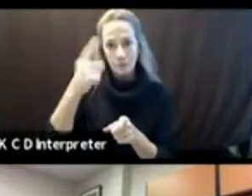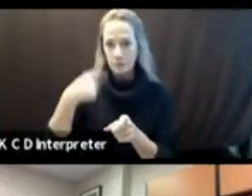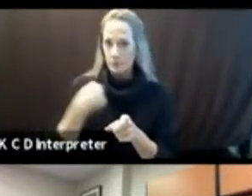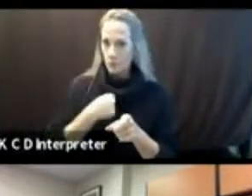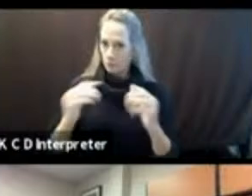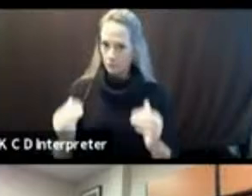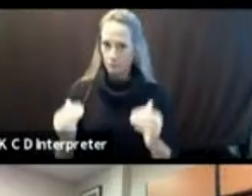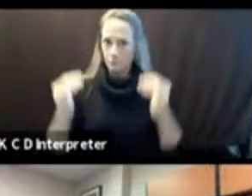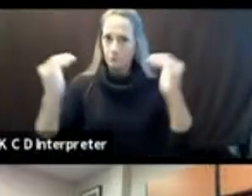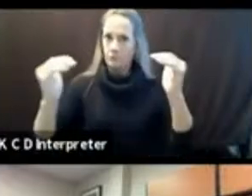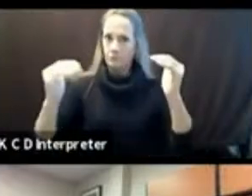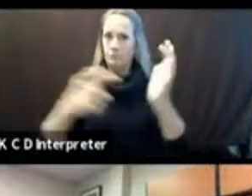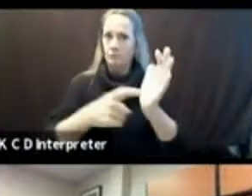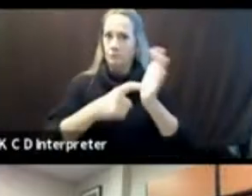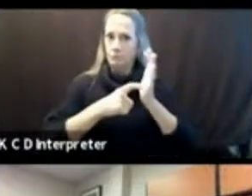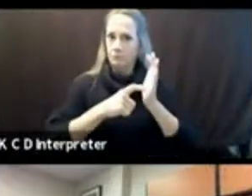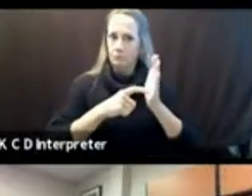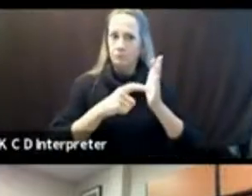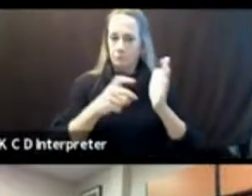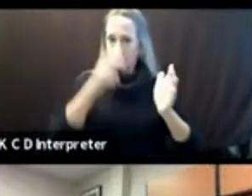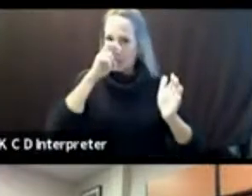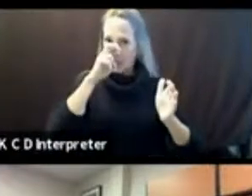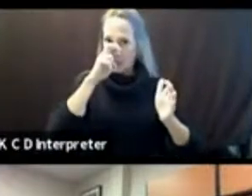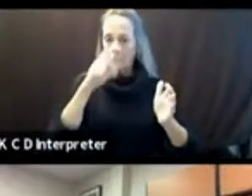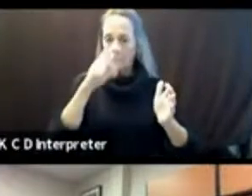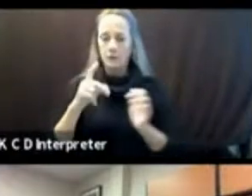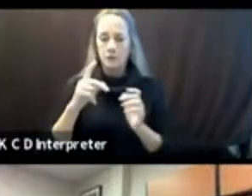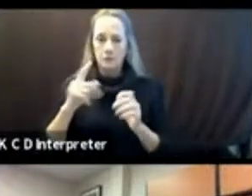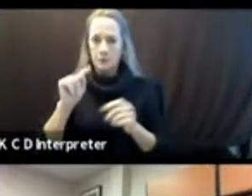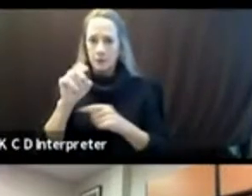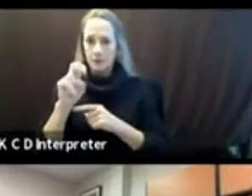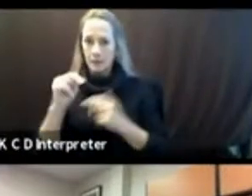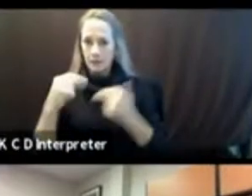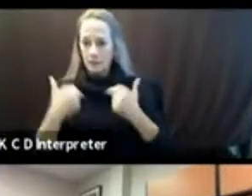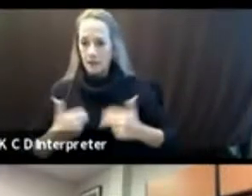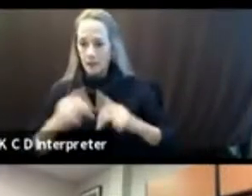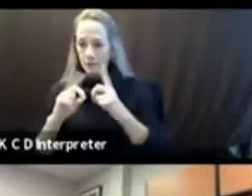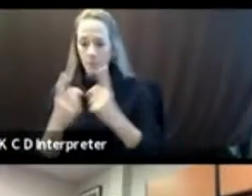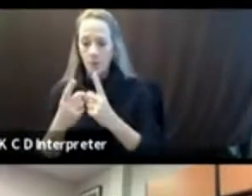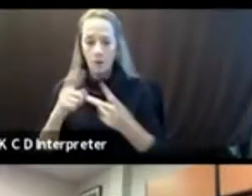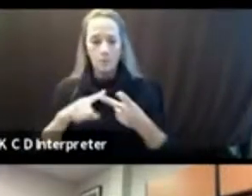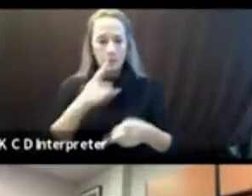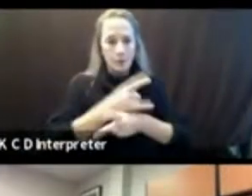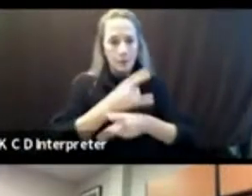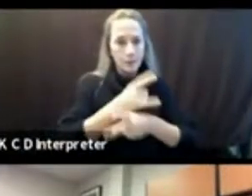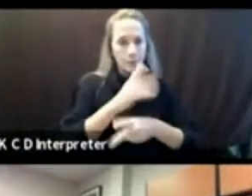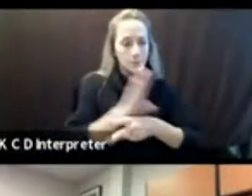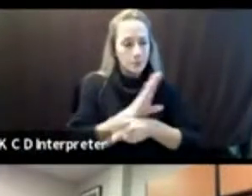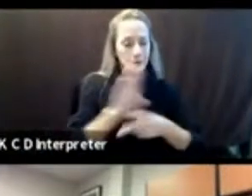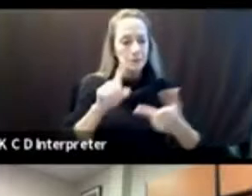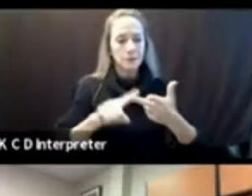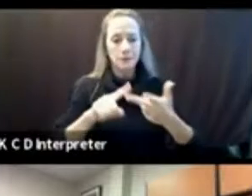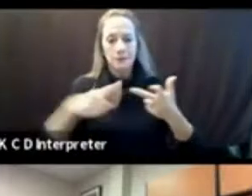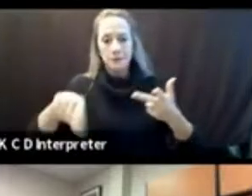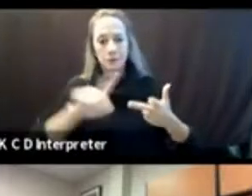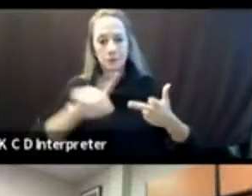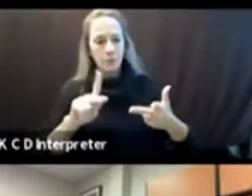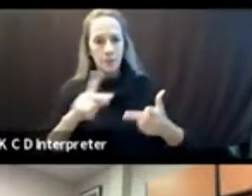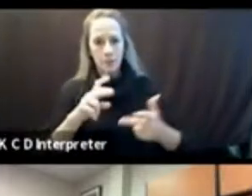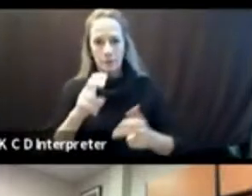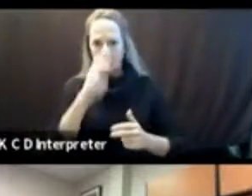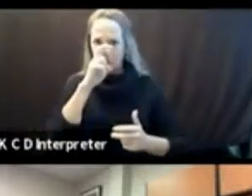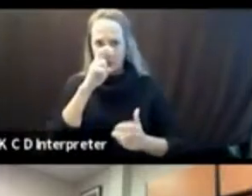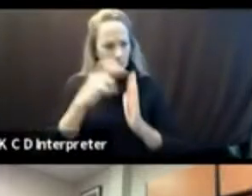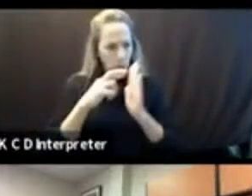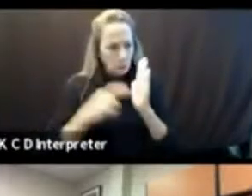most businesses. We are inspected by the Health Department, Tennessee Alcohol Beverage Commission, and our fellow residents. I have ensured the safety of my